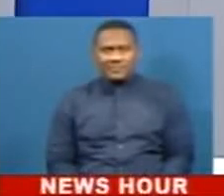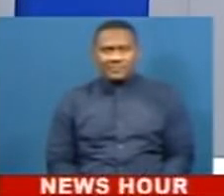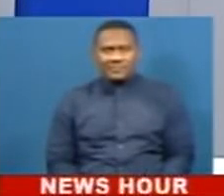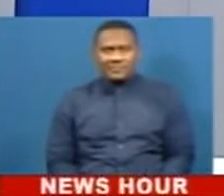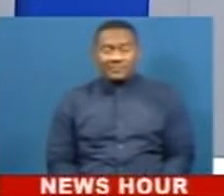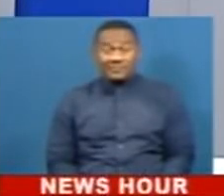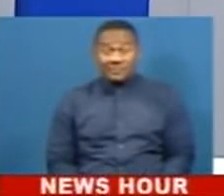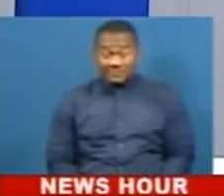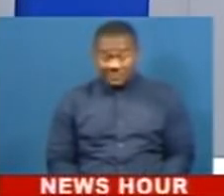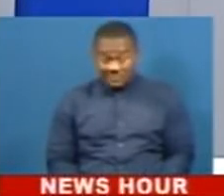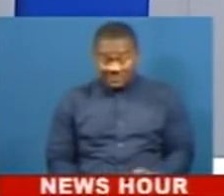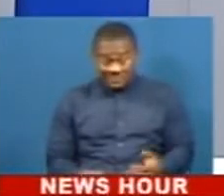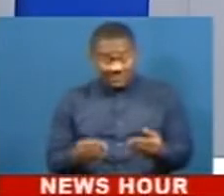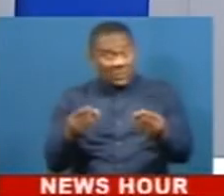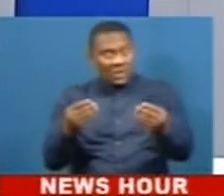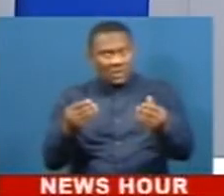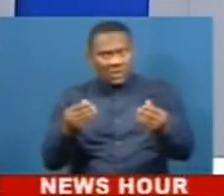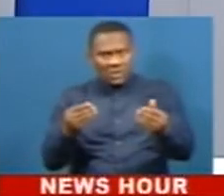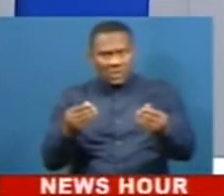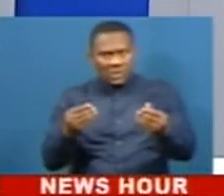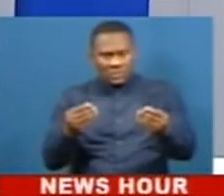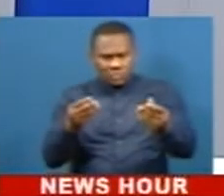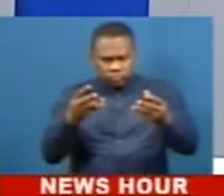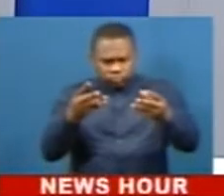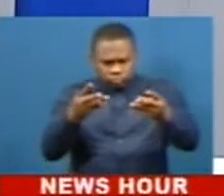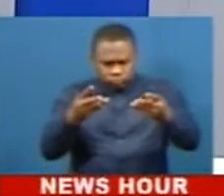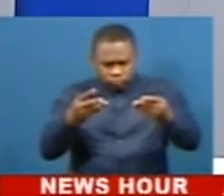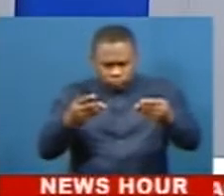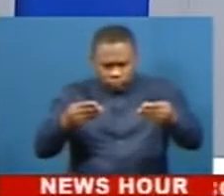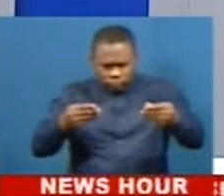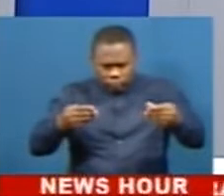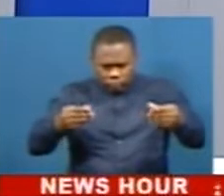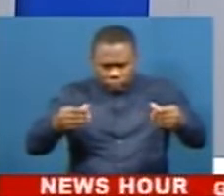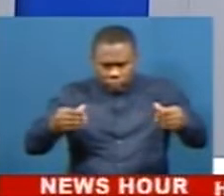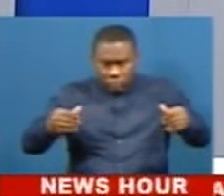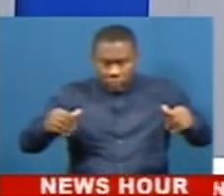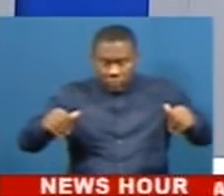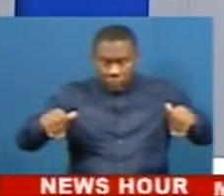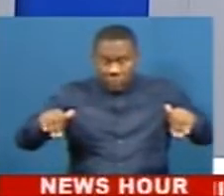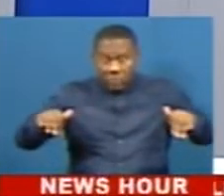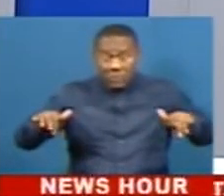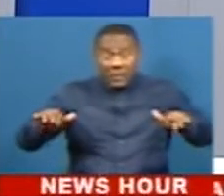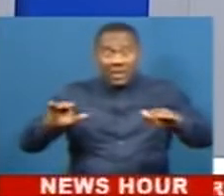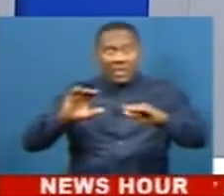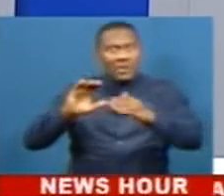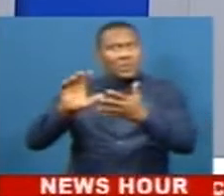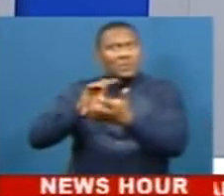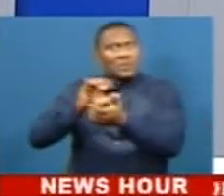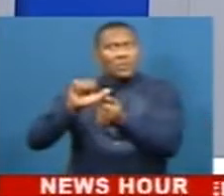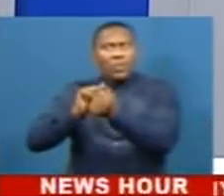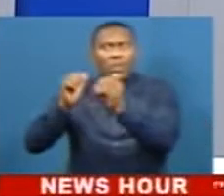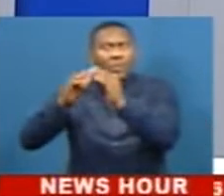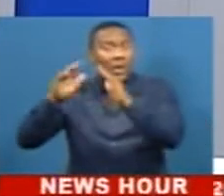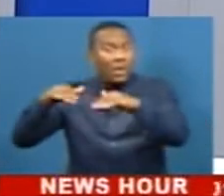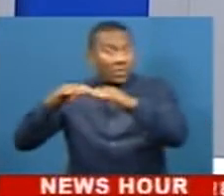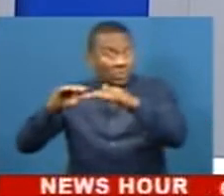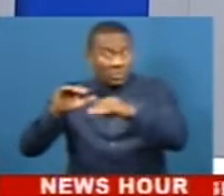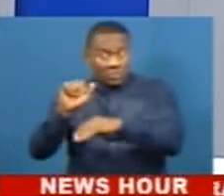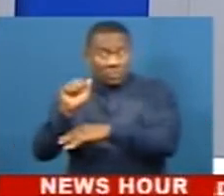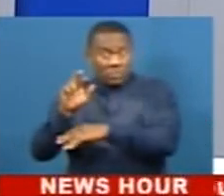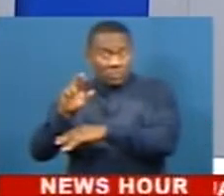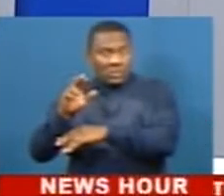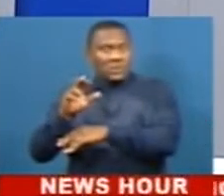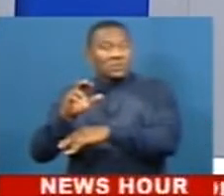Shallow erosion is destroying homes at Tetrefu in the Bosomtwi District of the Ashanti Region. When GBC